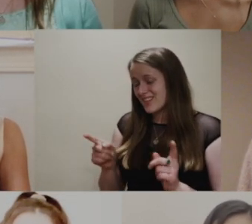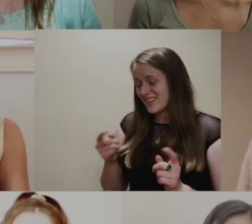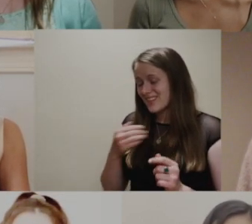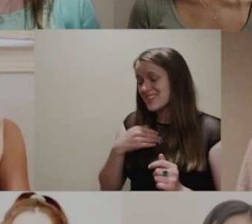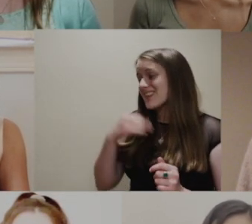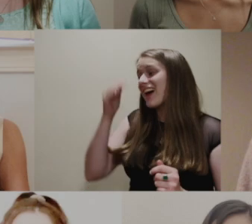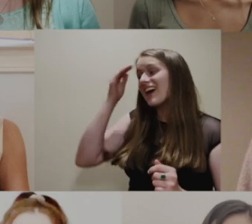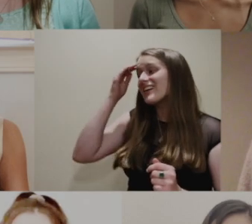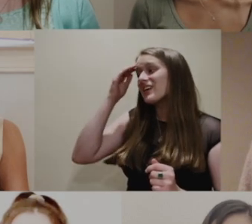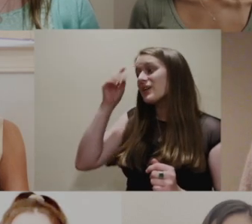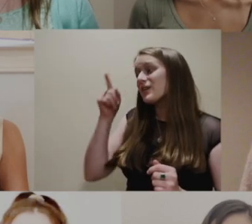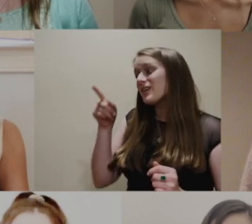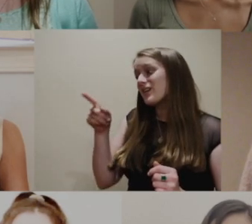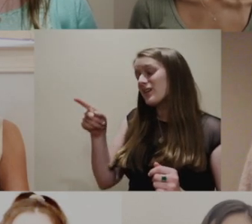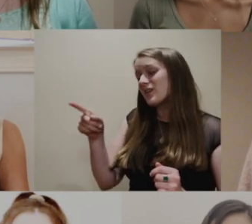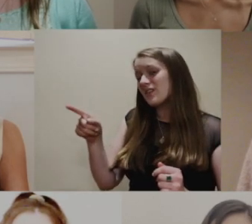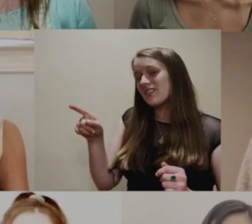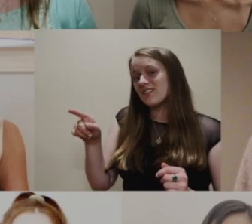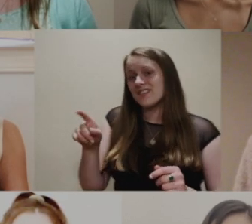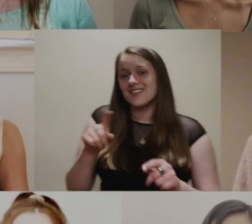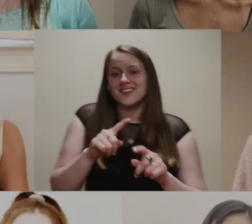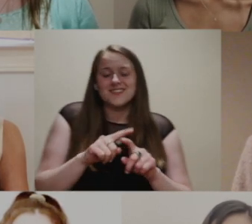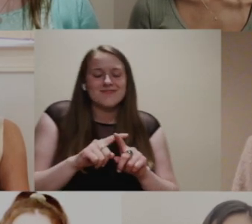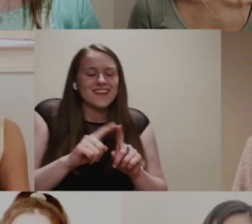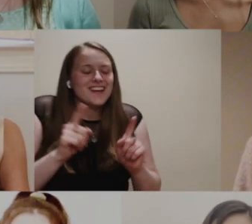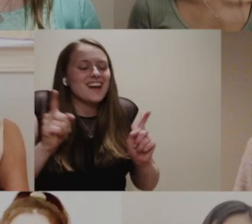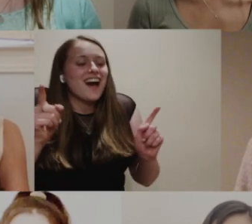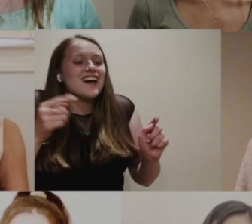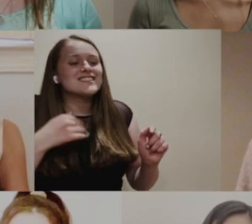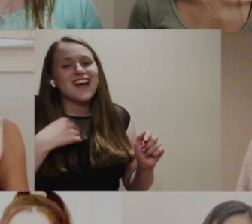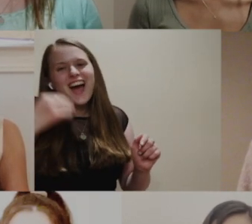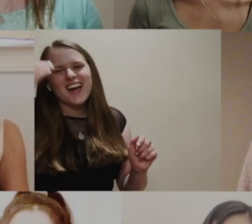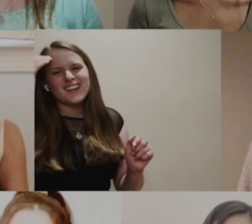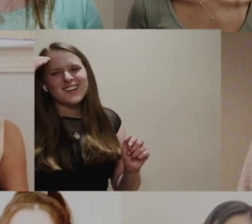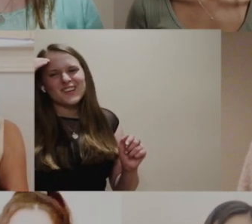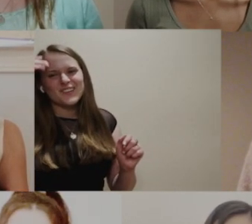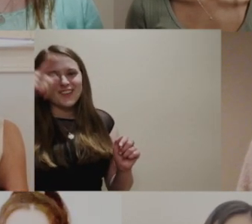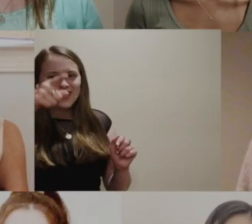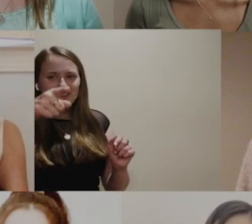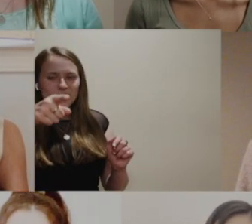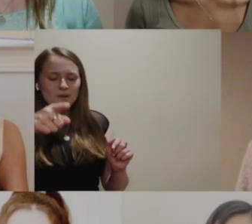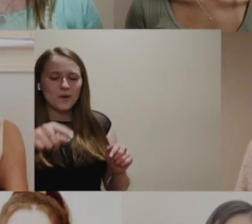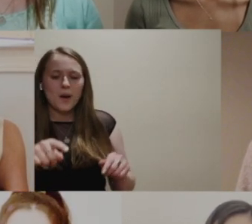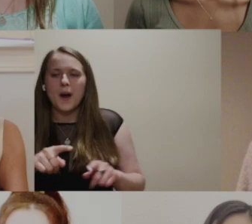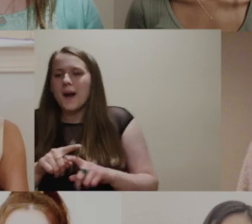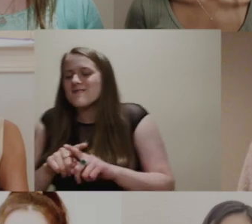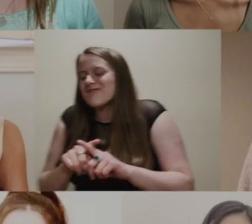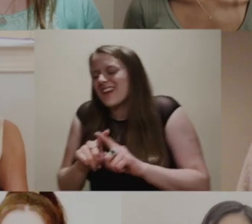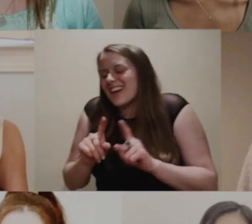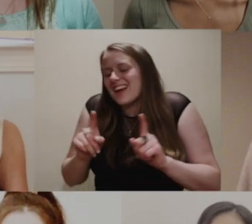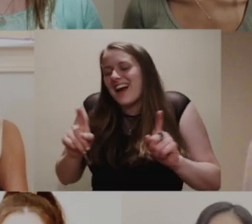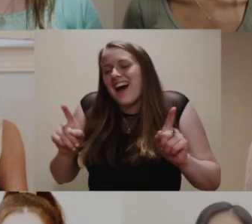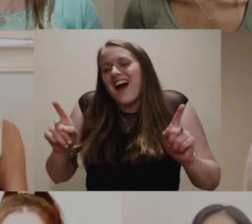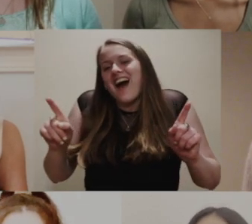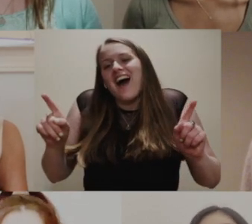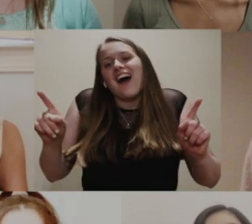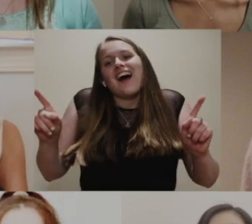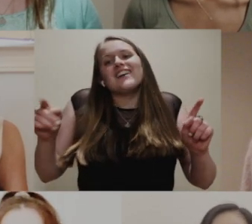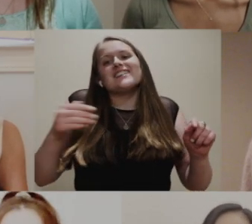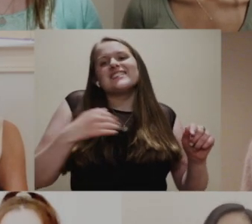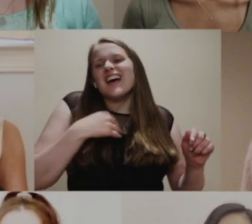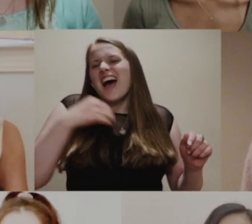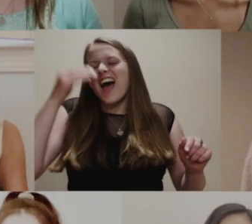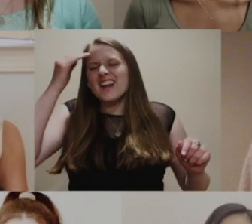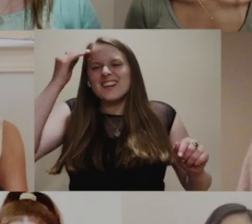because I knew you Because I knew you Because